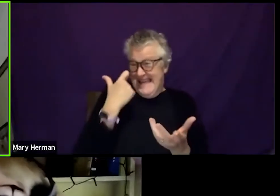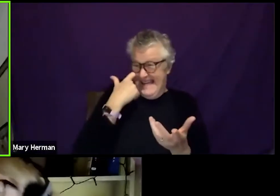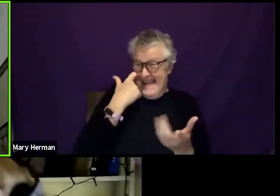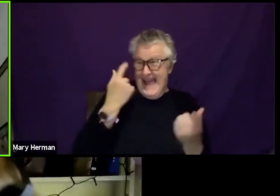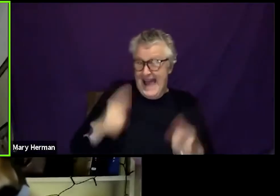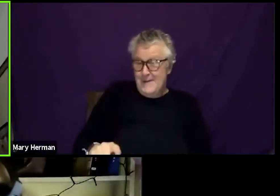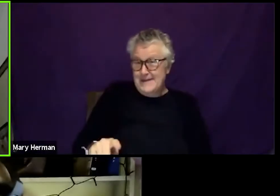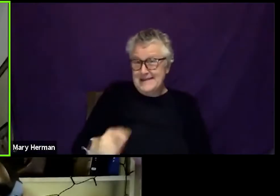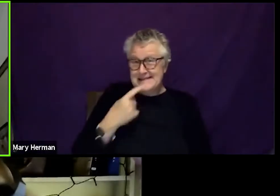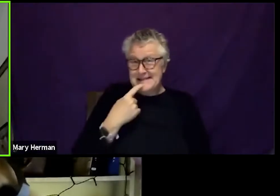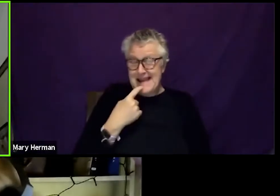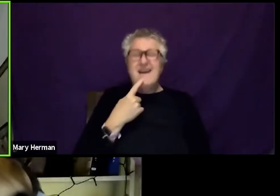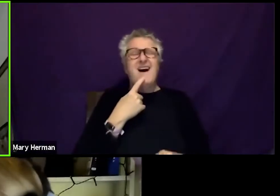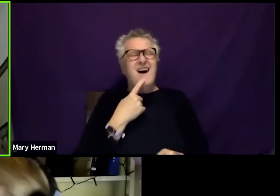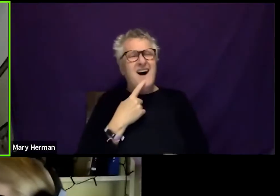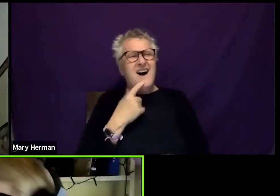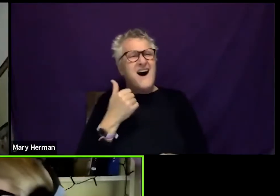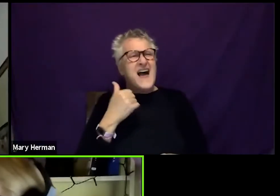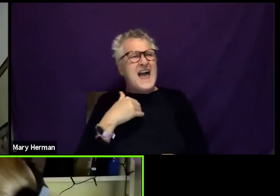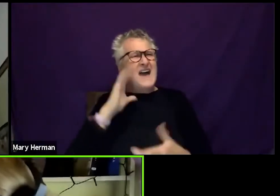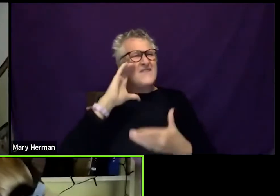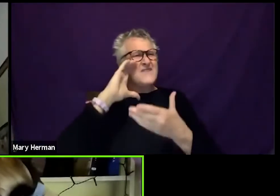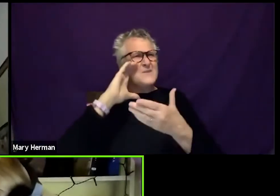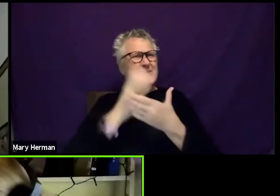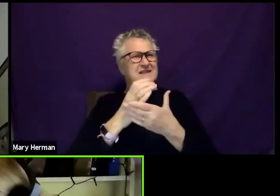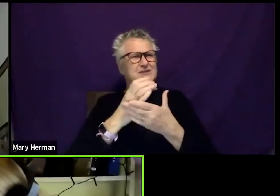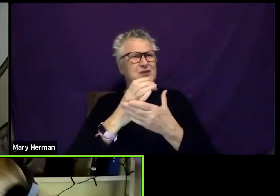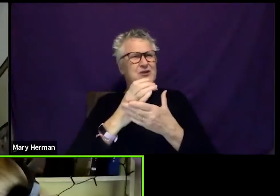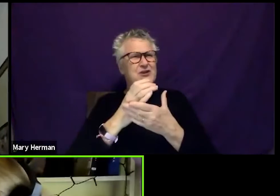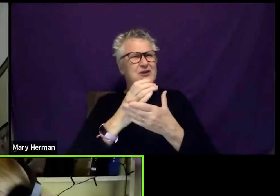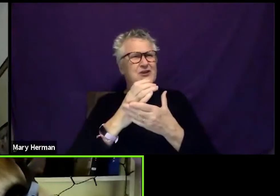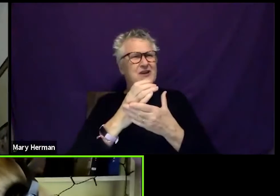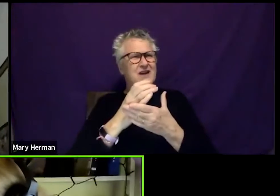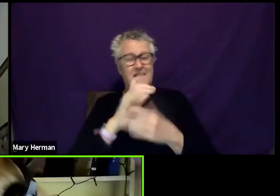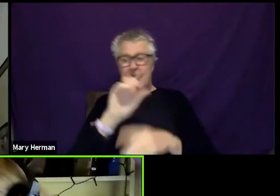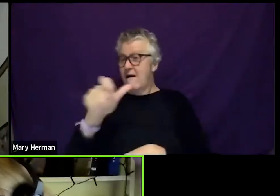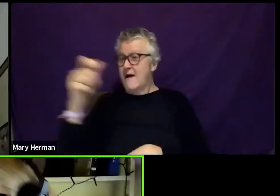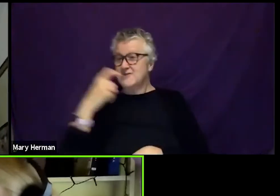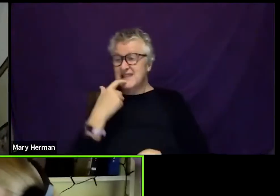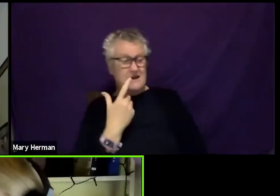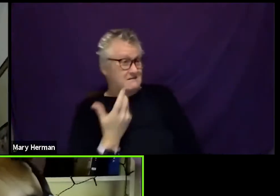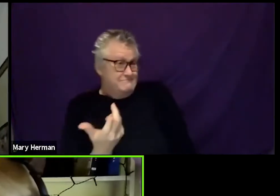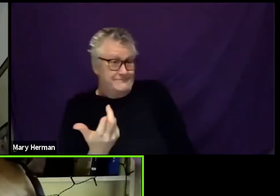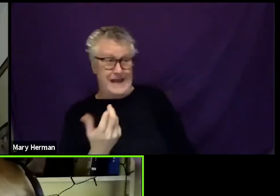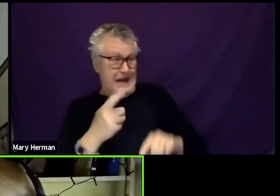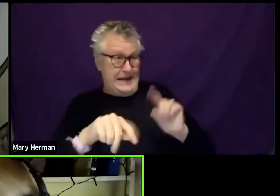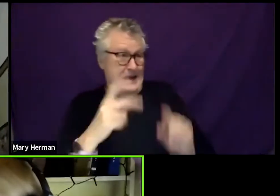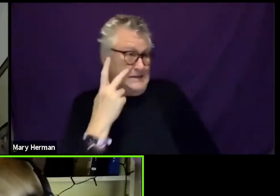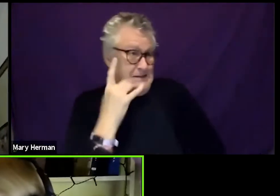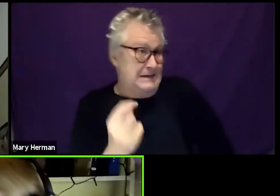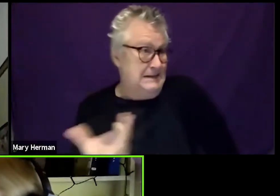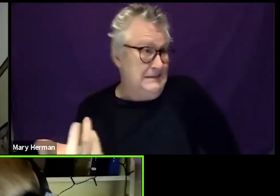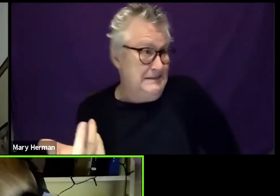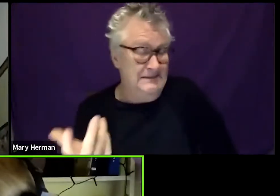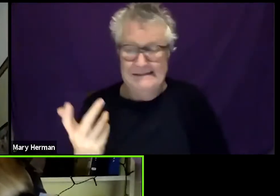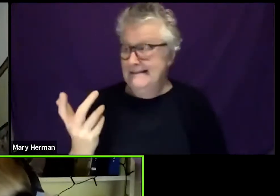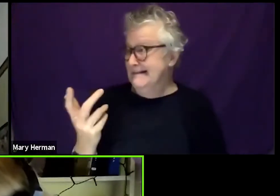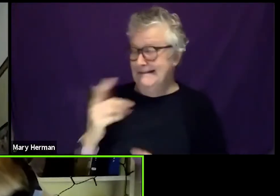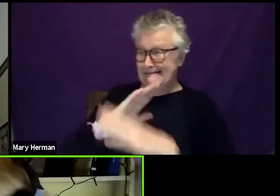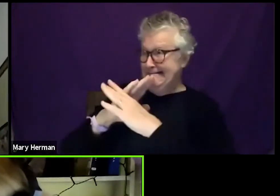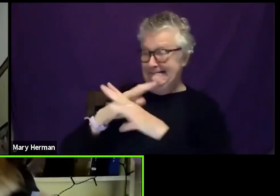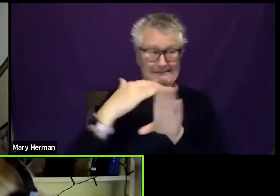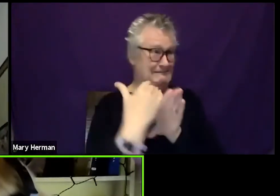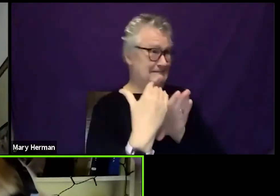Right. So it's been a really great journey, and I've made some fantastic friends in the process.